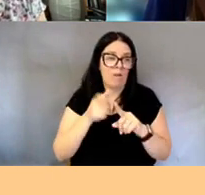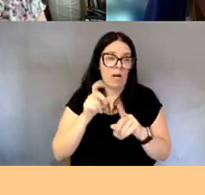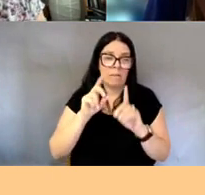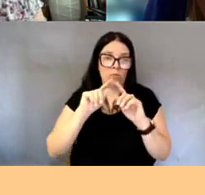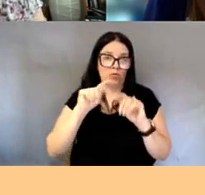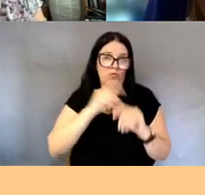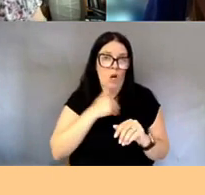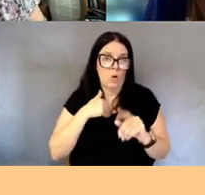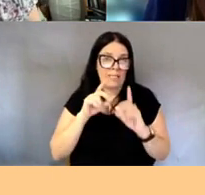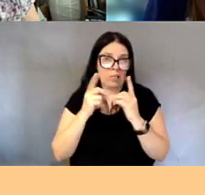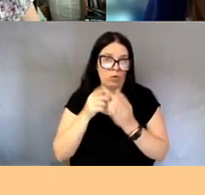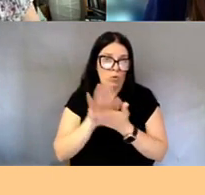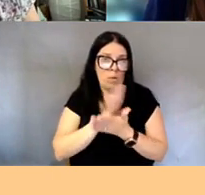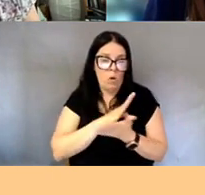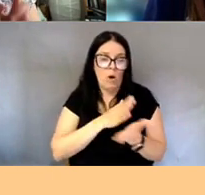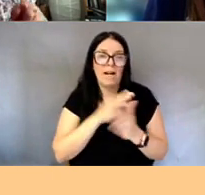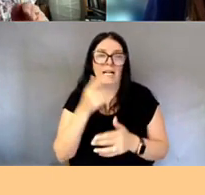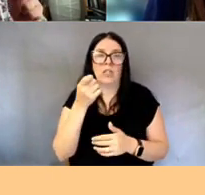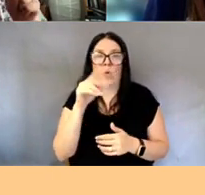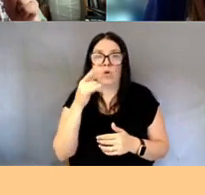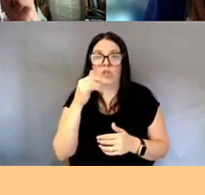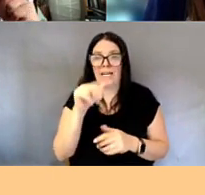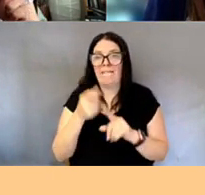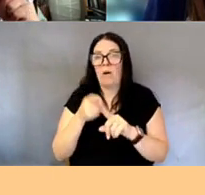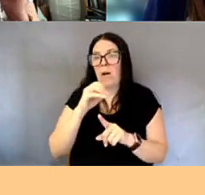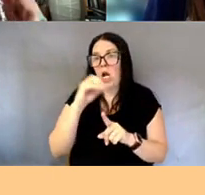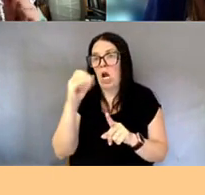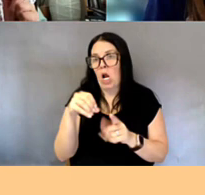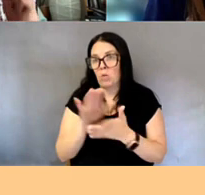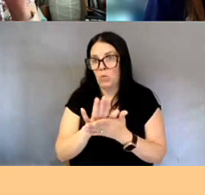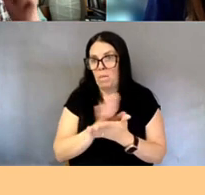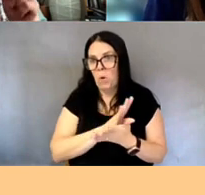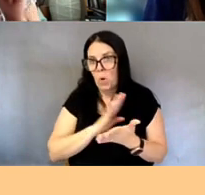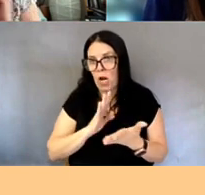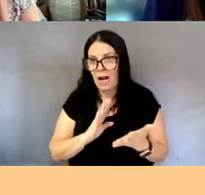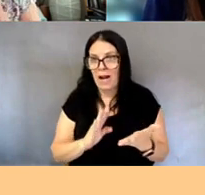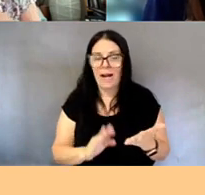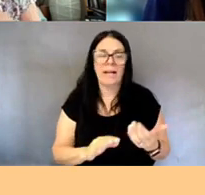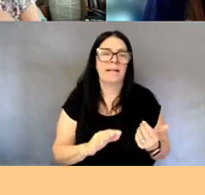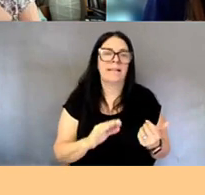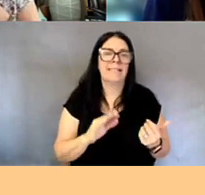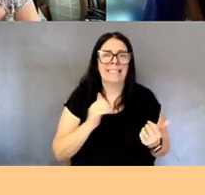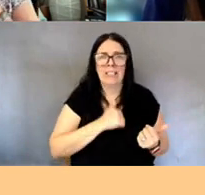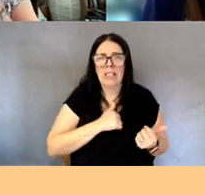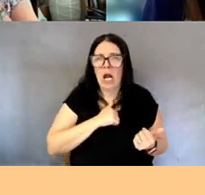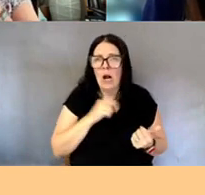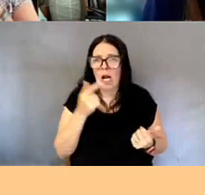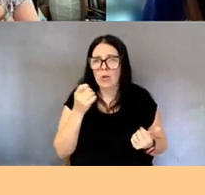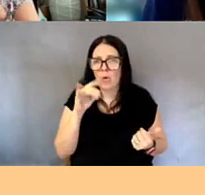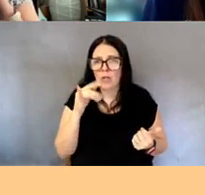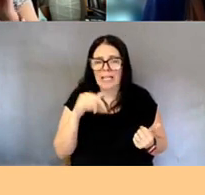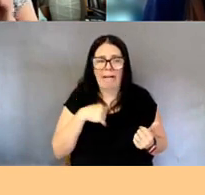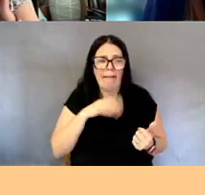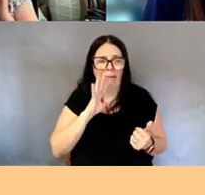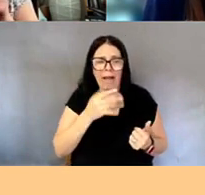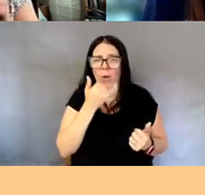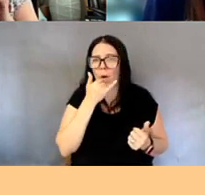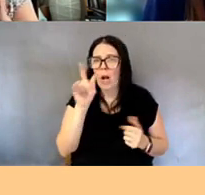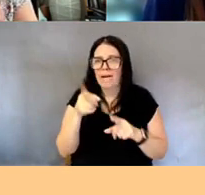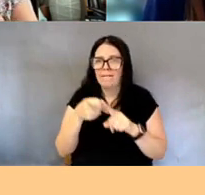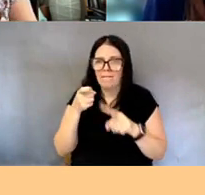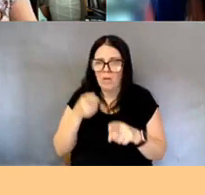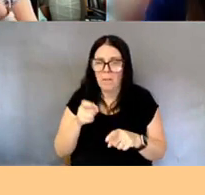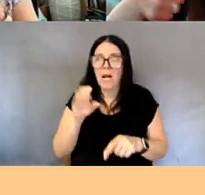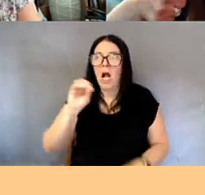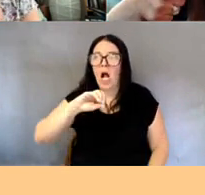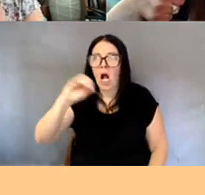Board, Georgina from Ottawa Carleton District School Board or School Board. I'm sorry, Georgina, I'm messing this one up. Ottawa Catholic